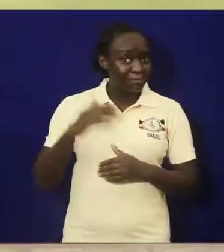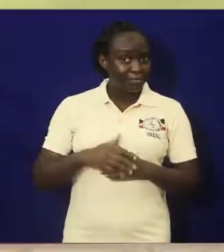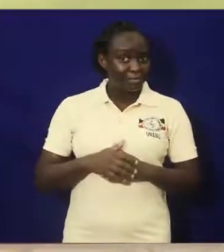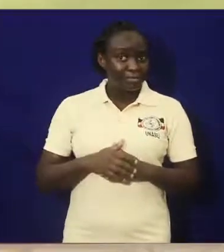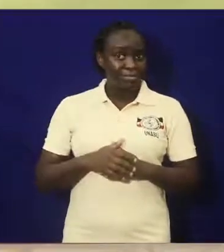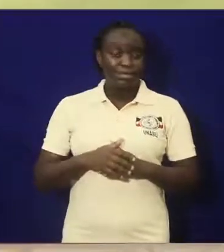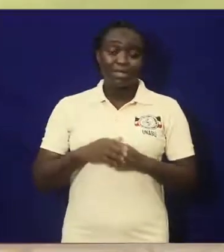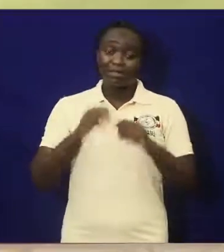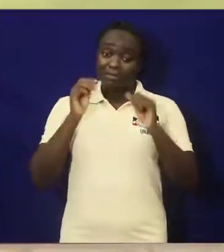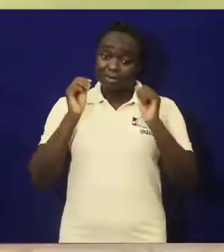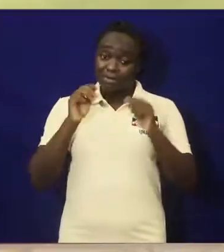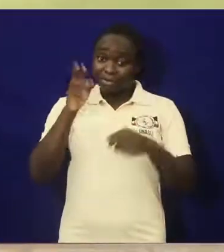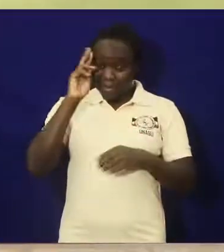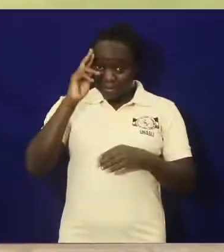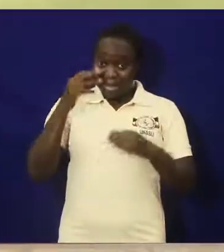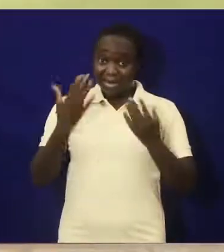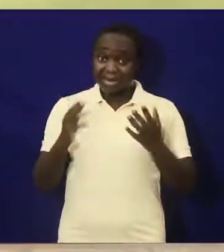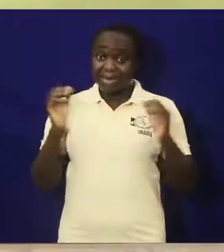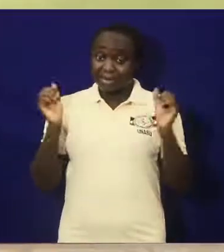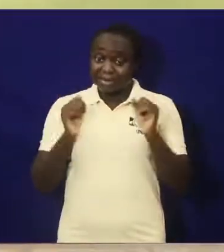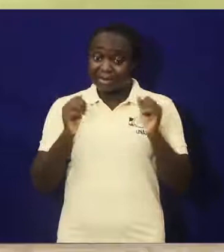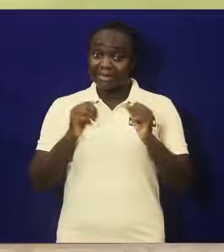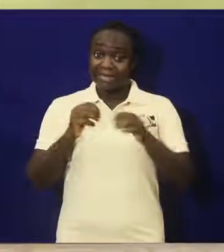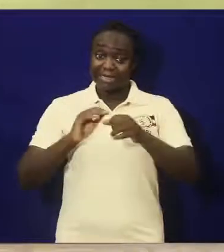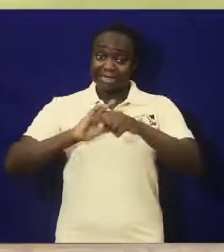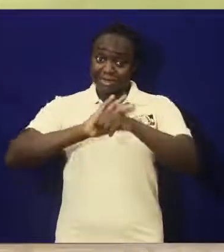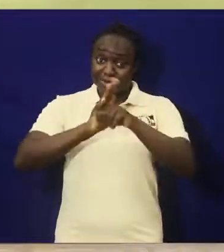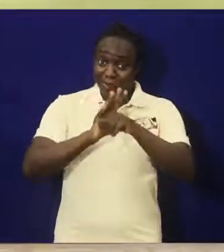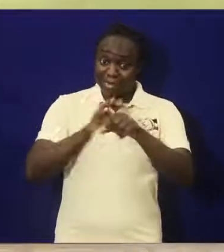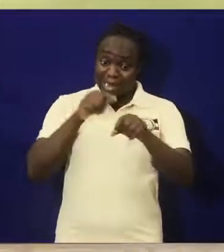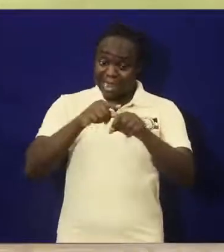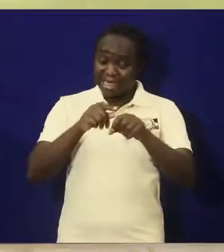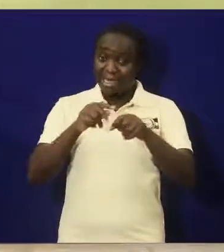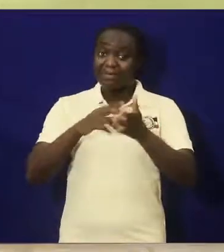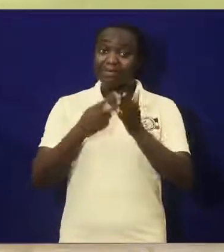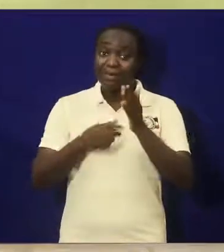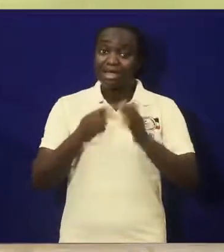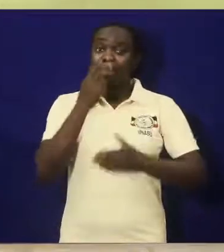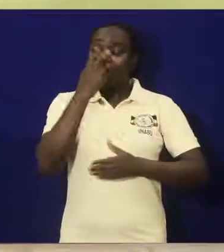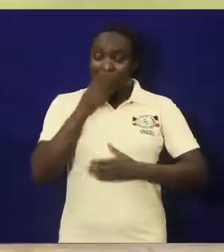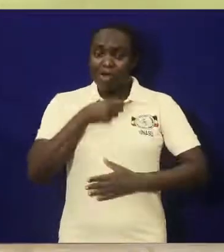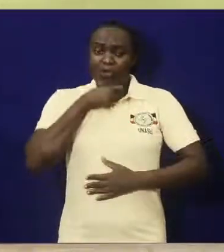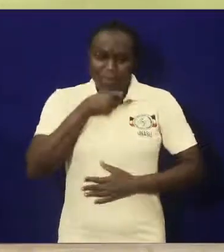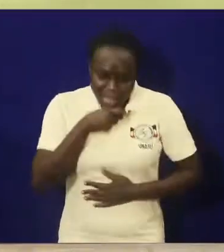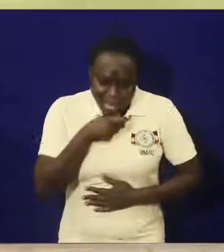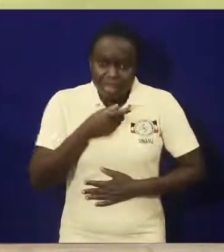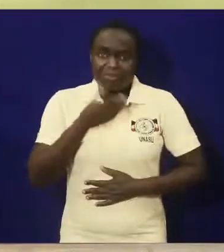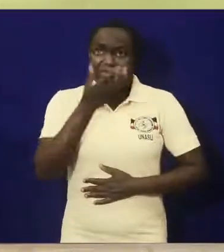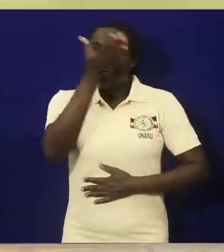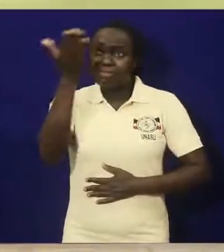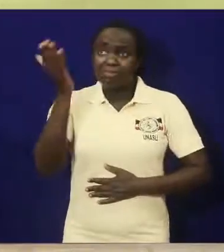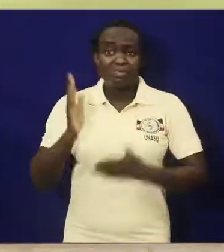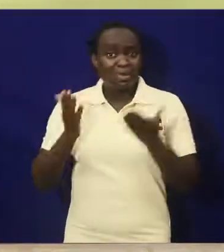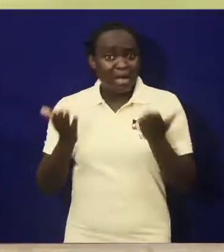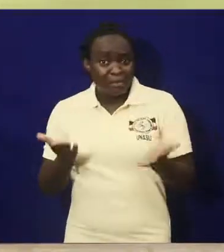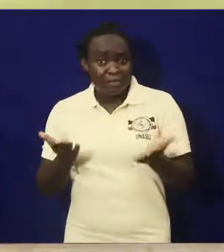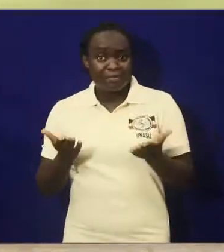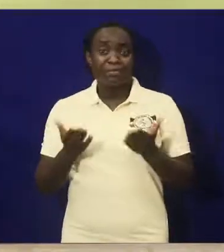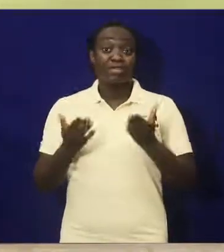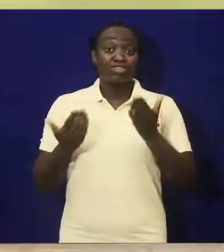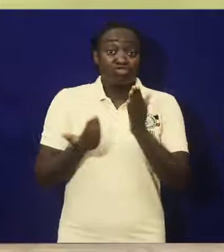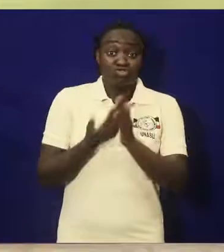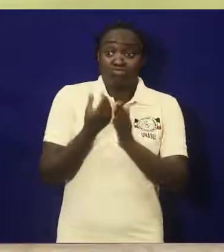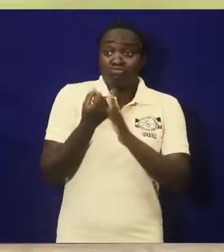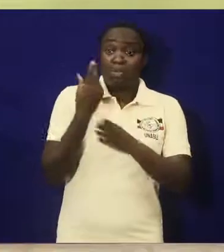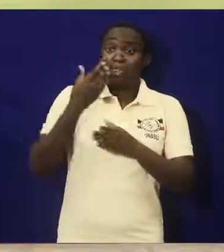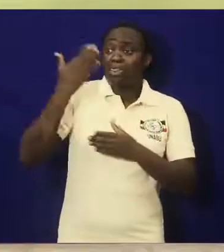deadly COVID-19 disease. It is a new disease. It has killed very